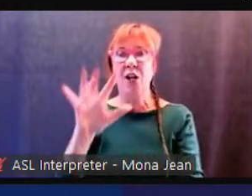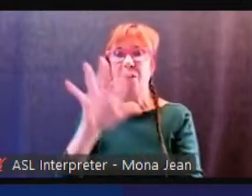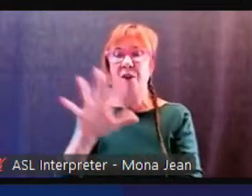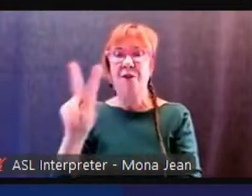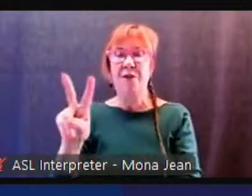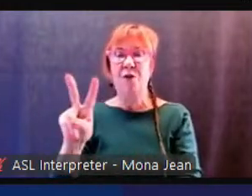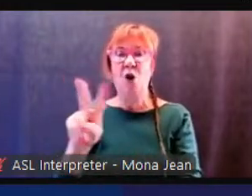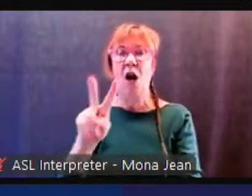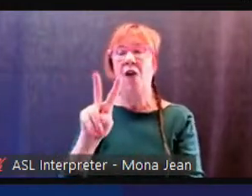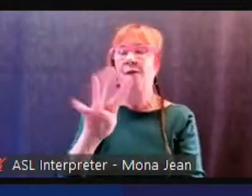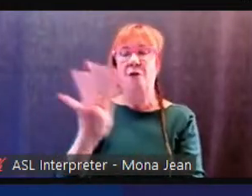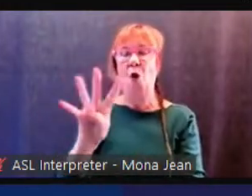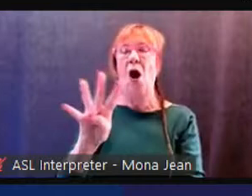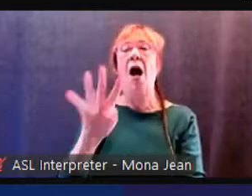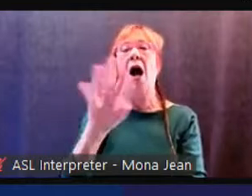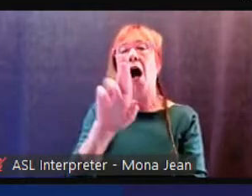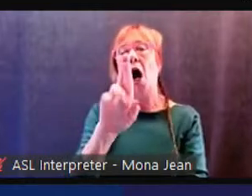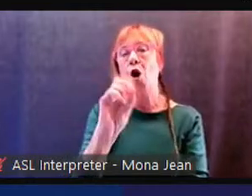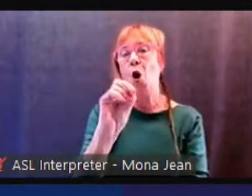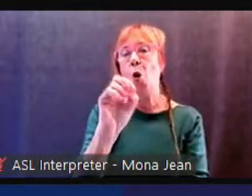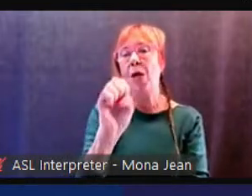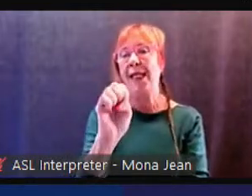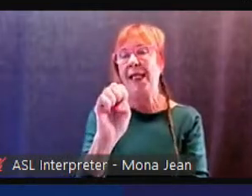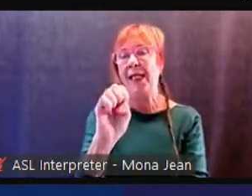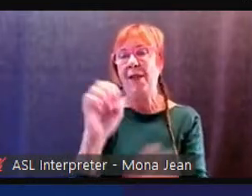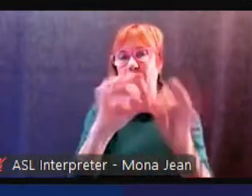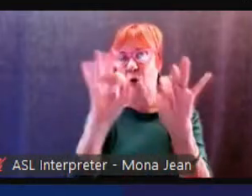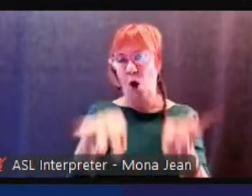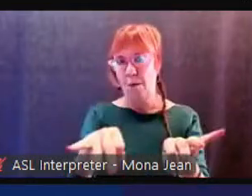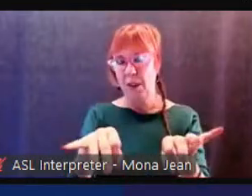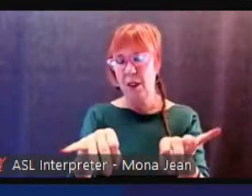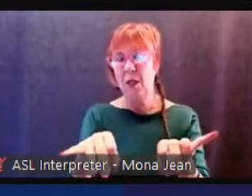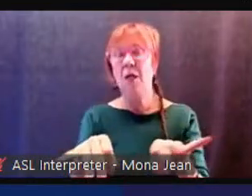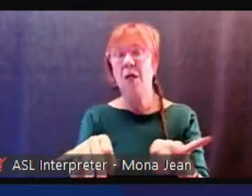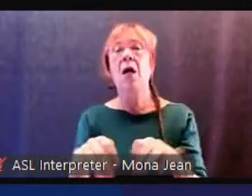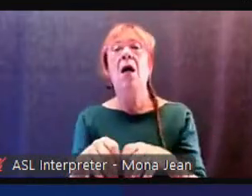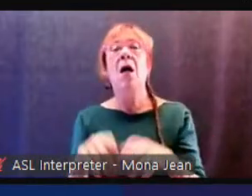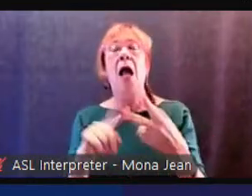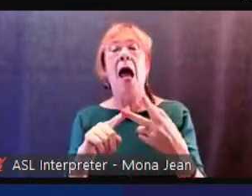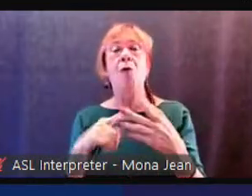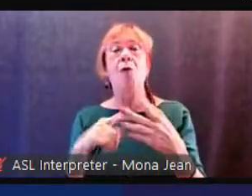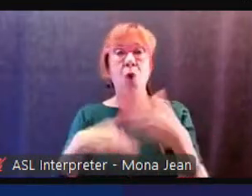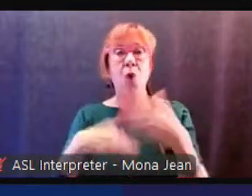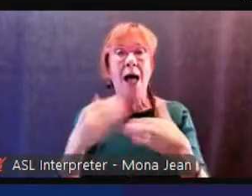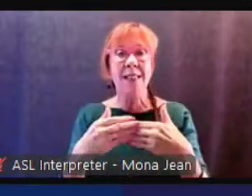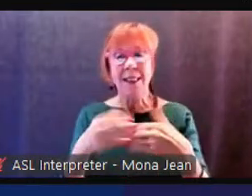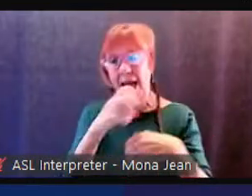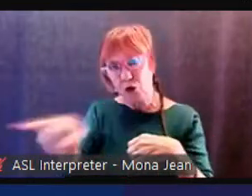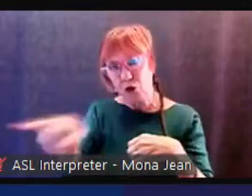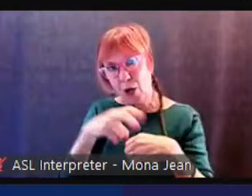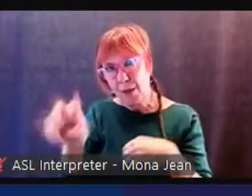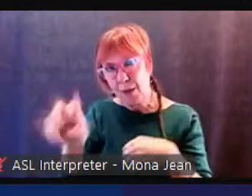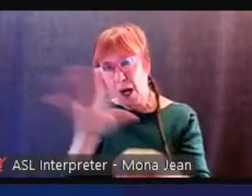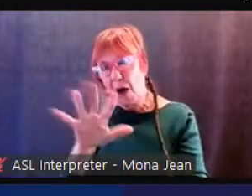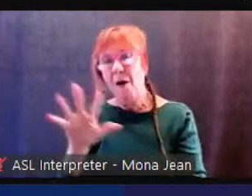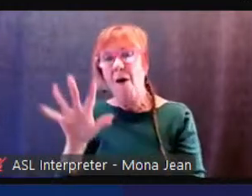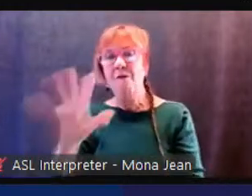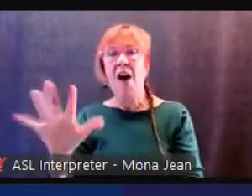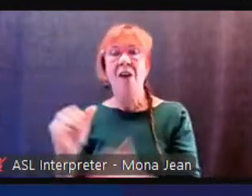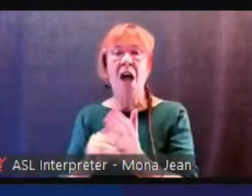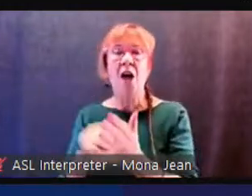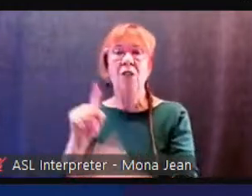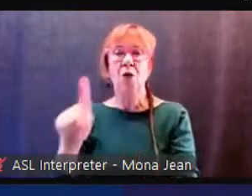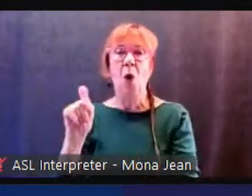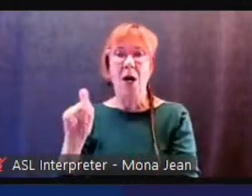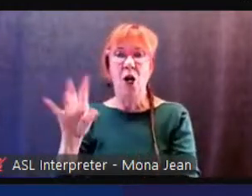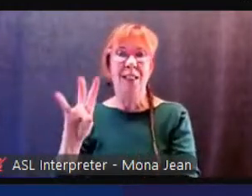8,854 ROE submissions, and we have processed and transmitted a total of